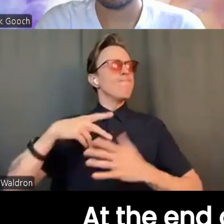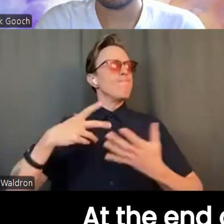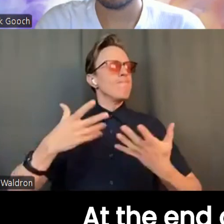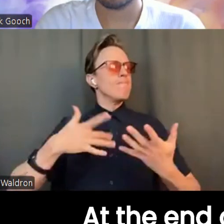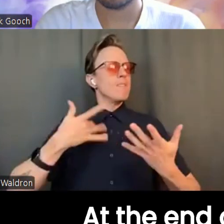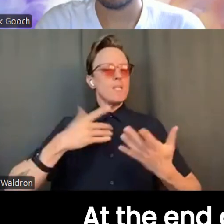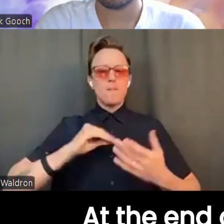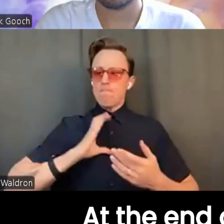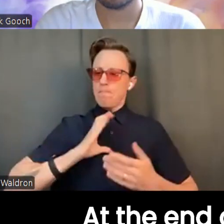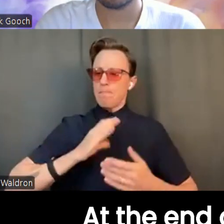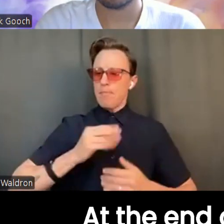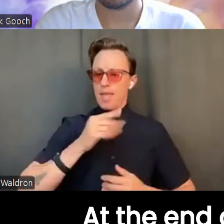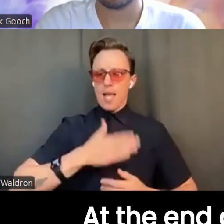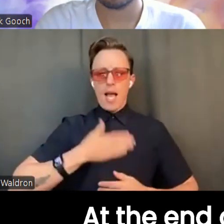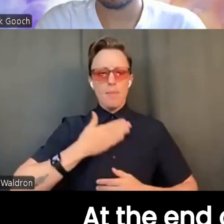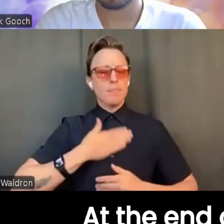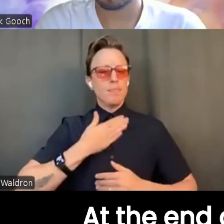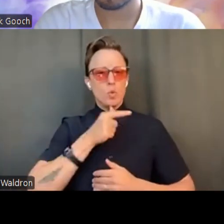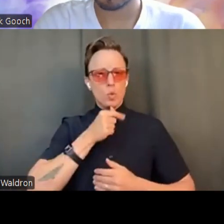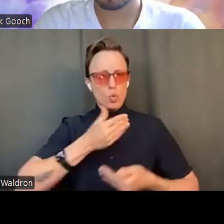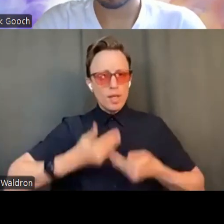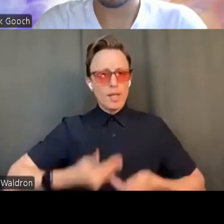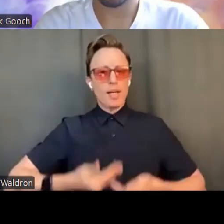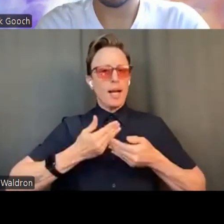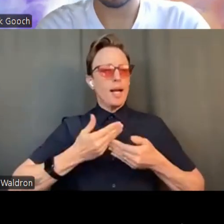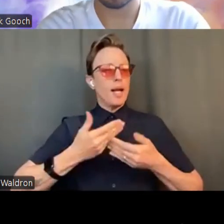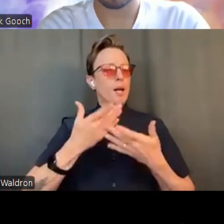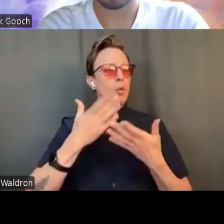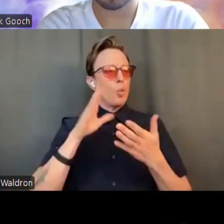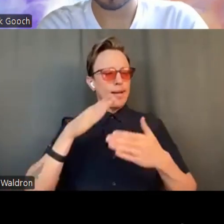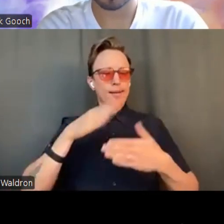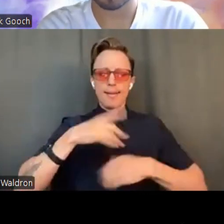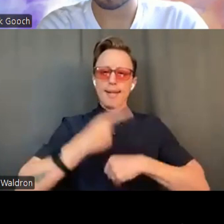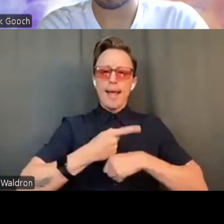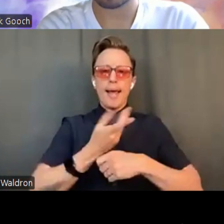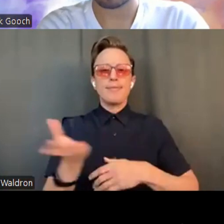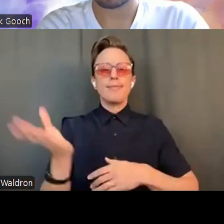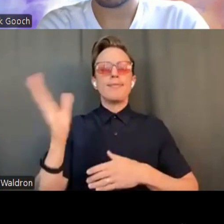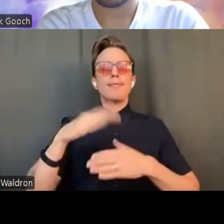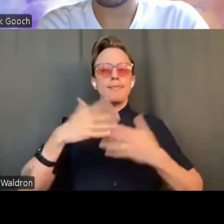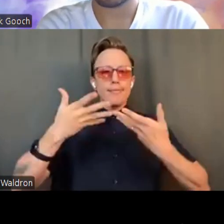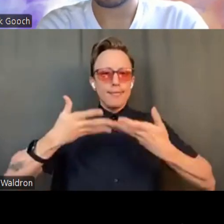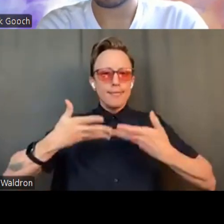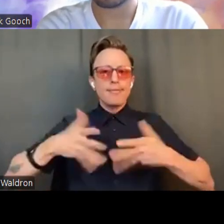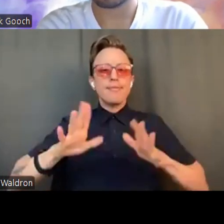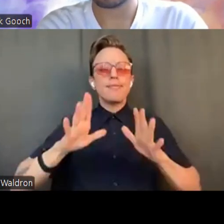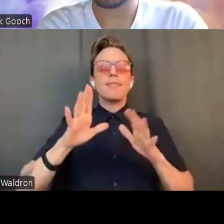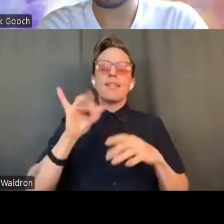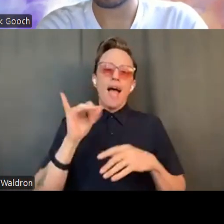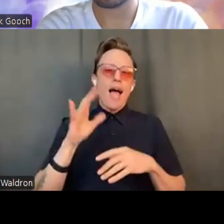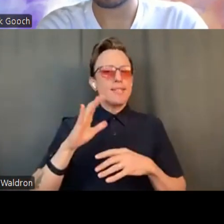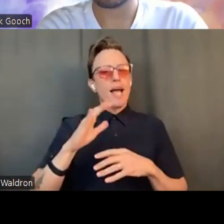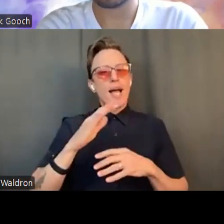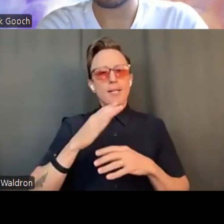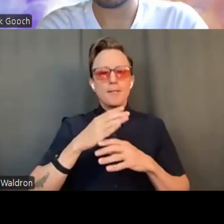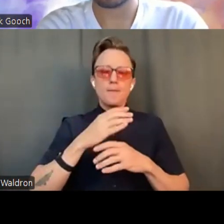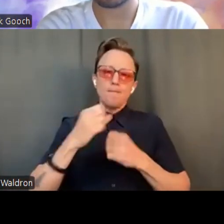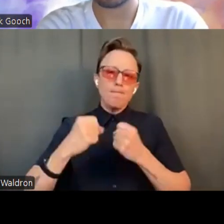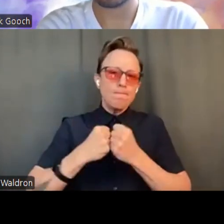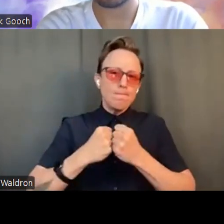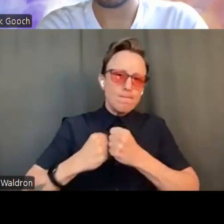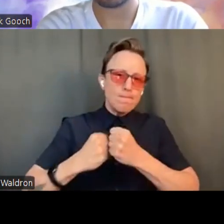the end of the day when all things are said and done are is really the backbone of pride. for